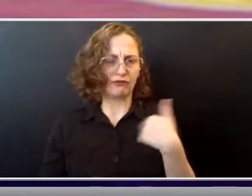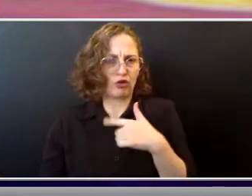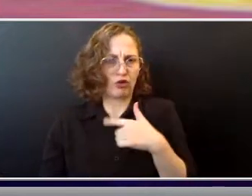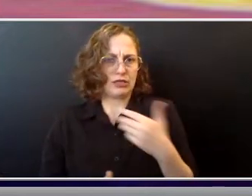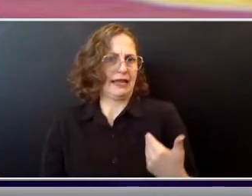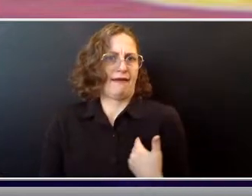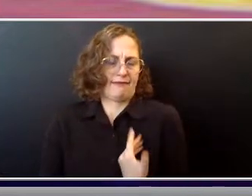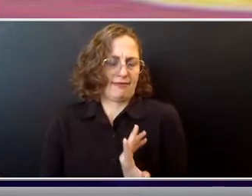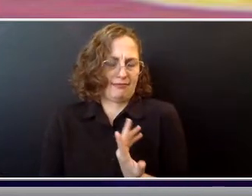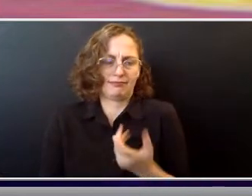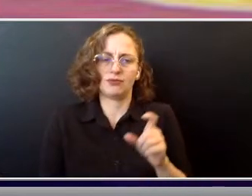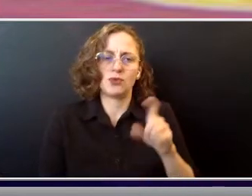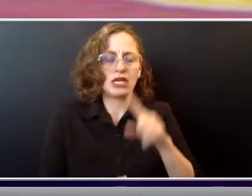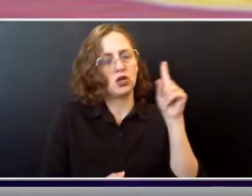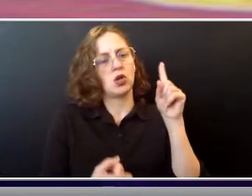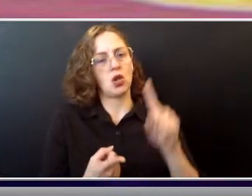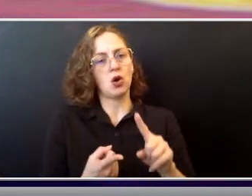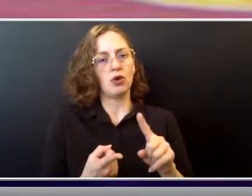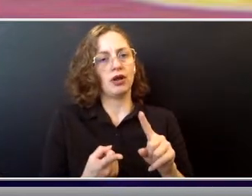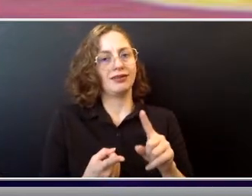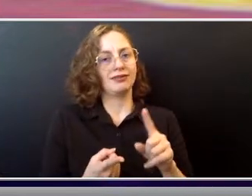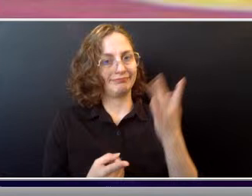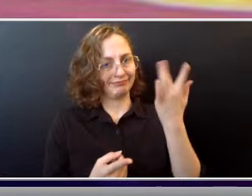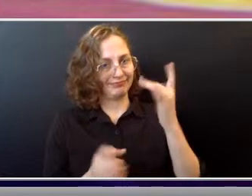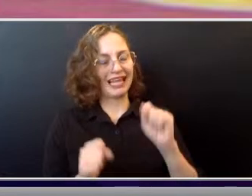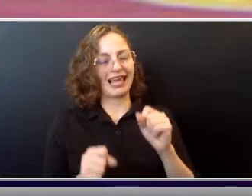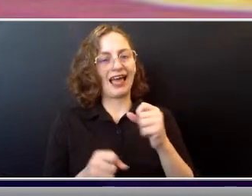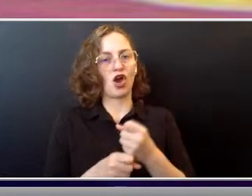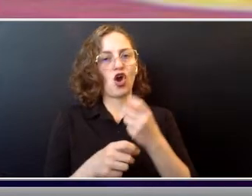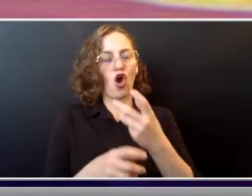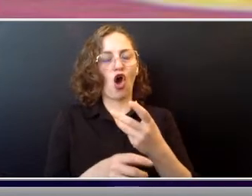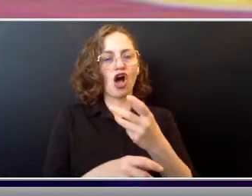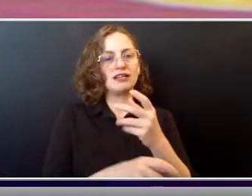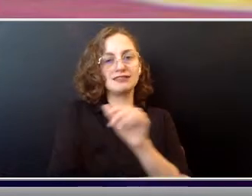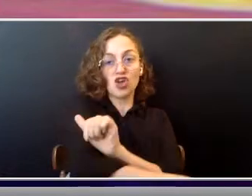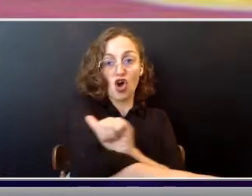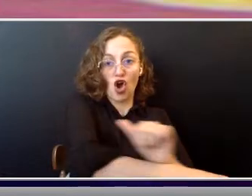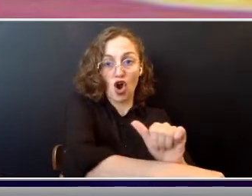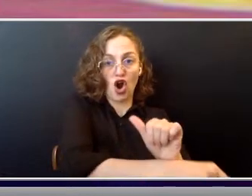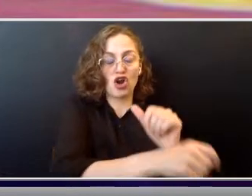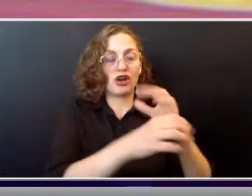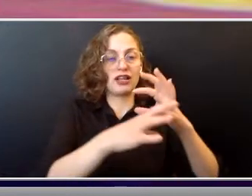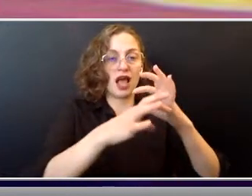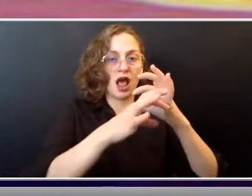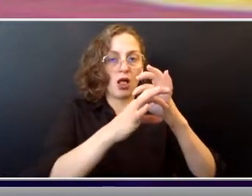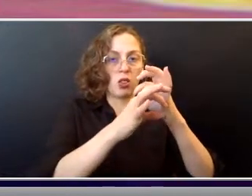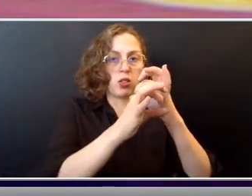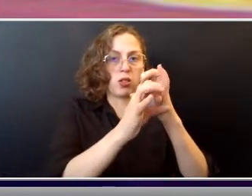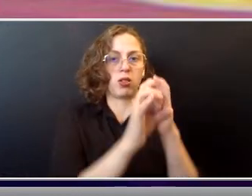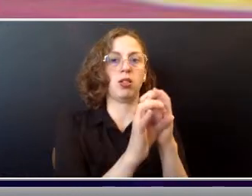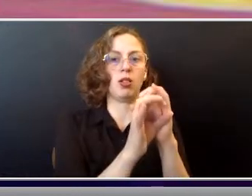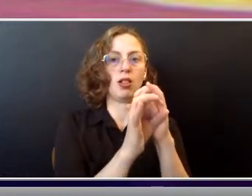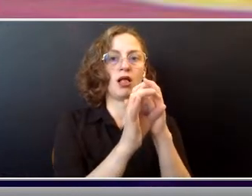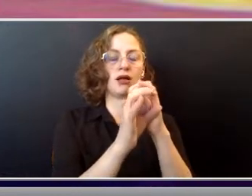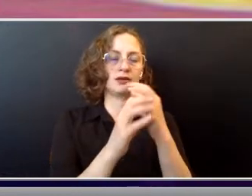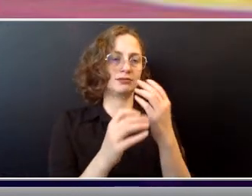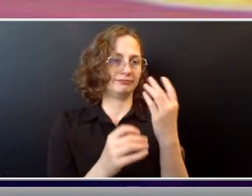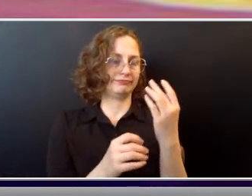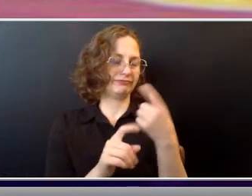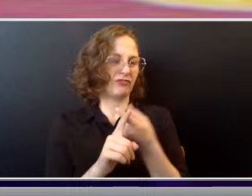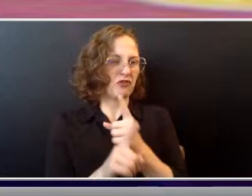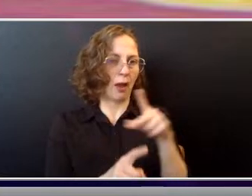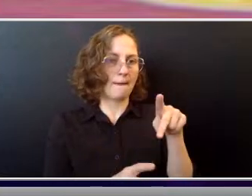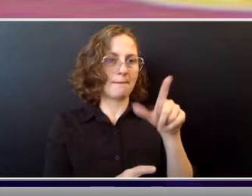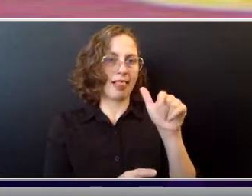it will cause this kind of plaque formation in the arteries, which would then develop into a cardiovascular disease, which would require my colleague